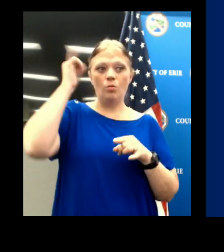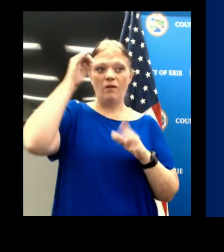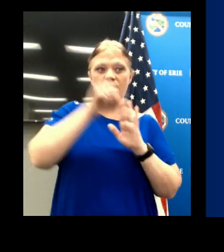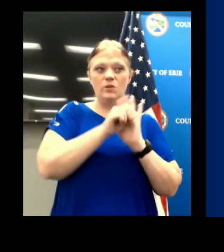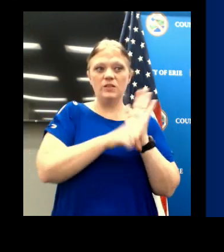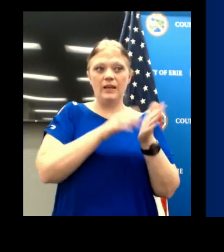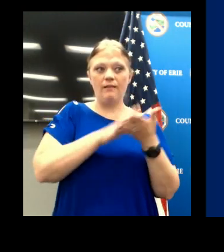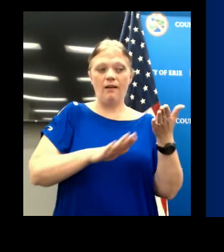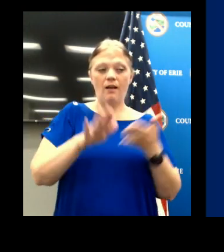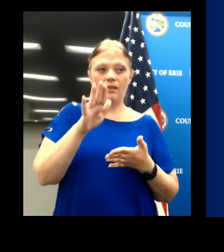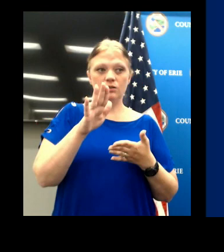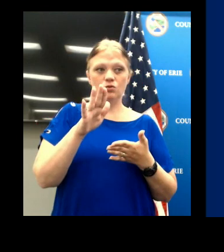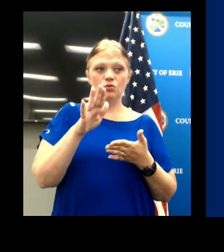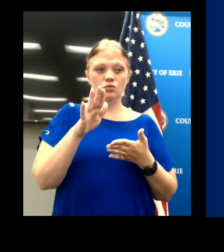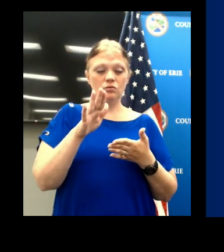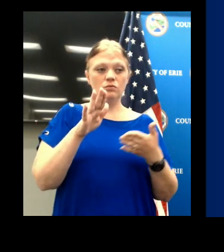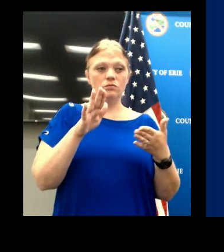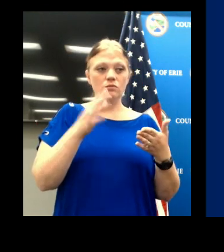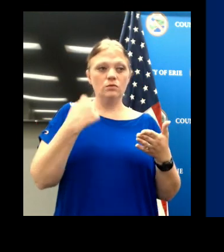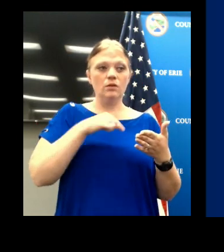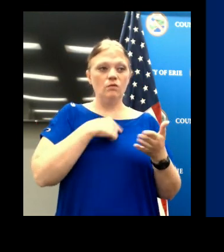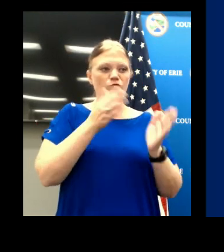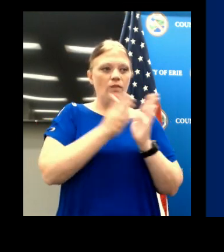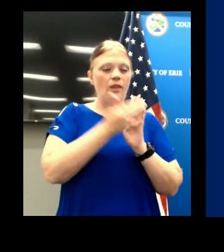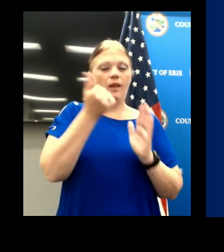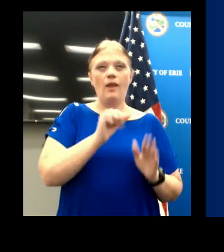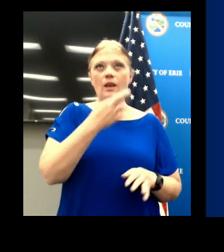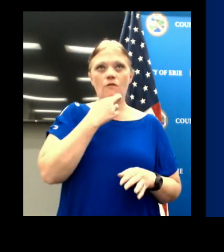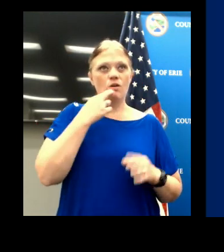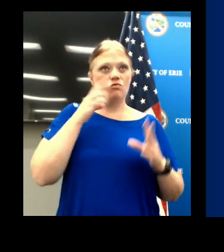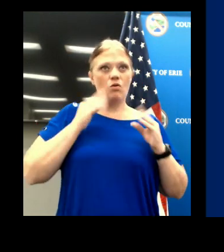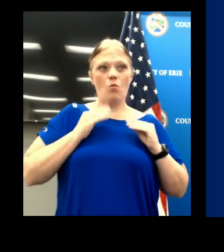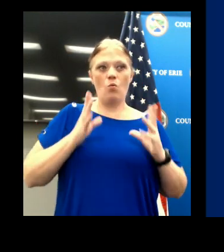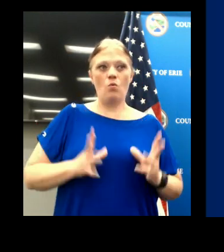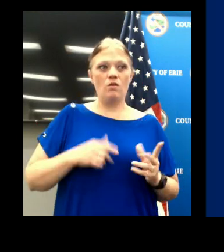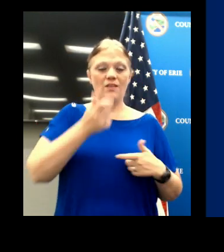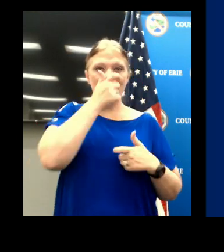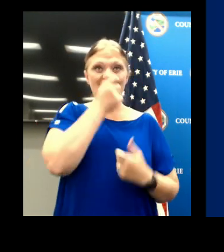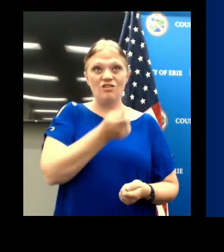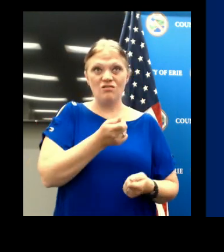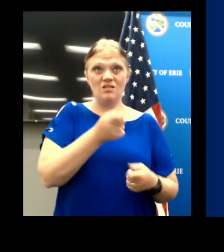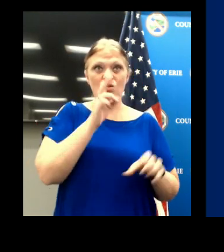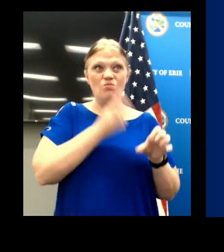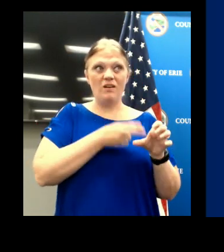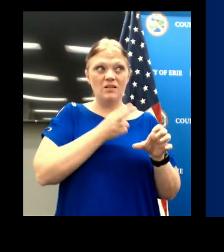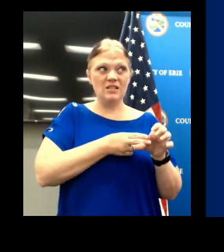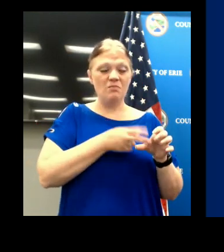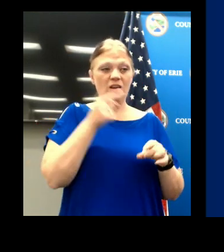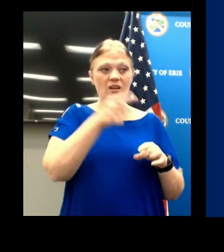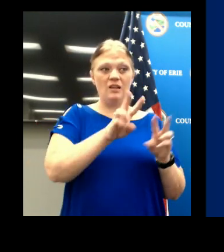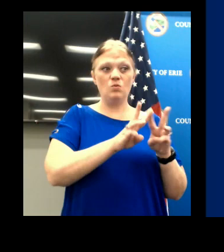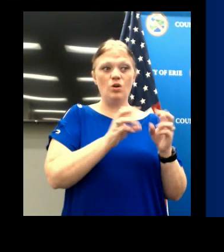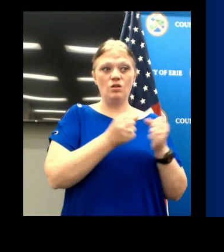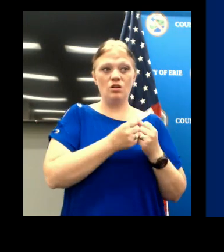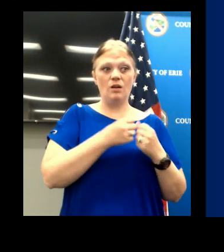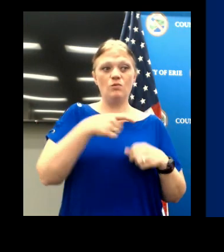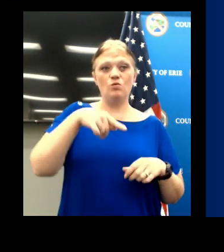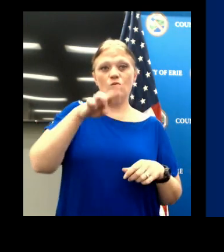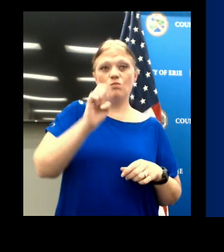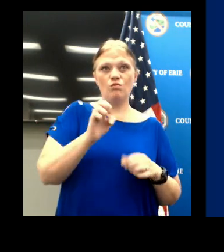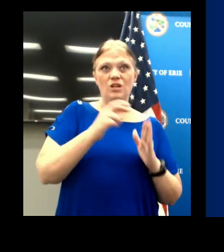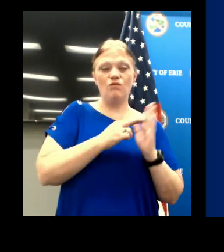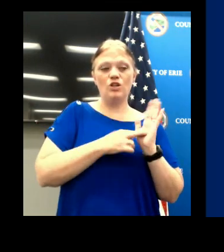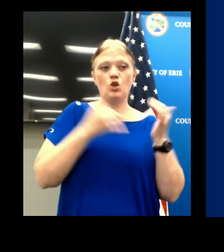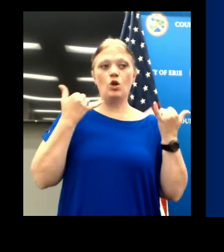College. And we do ask any restaurant owner who's interested in participating in this workshop to pre-register